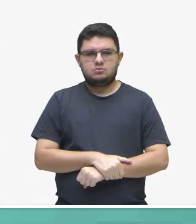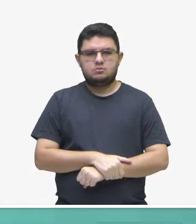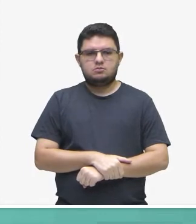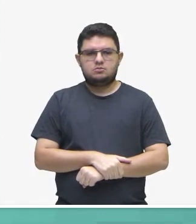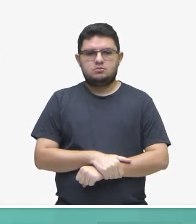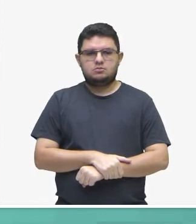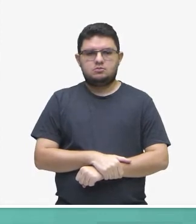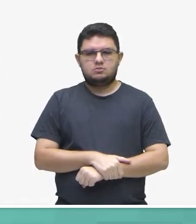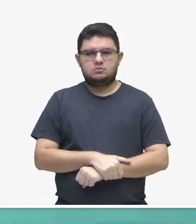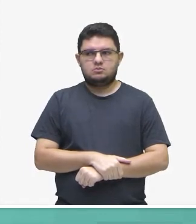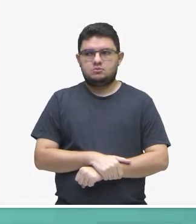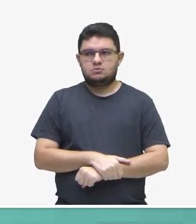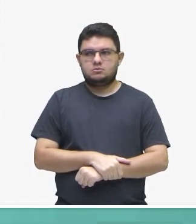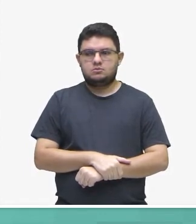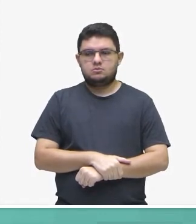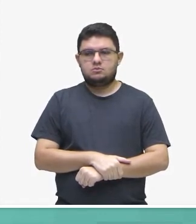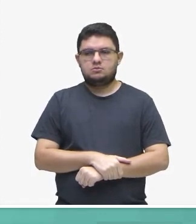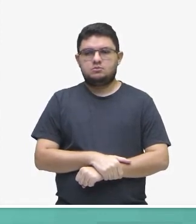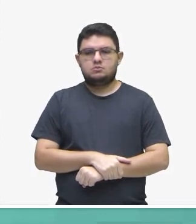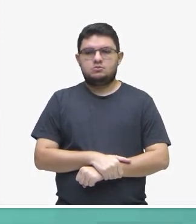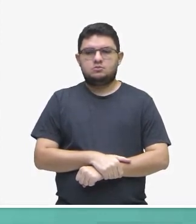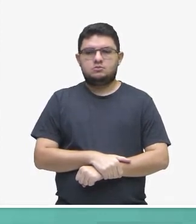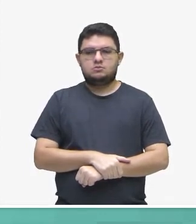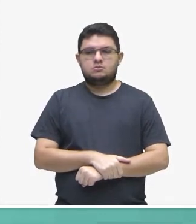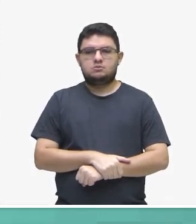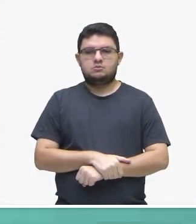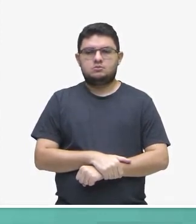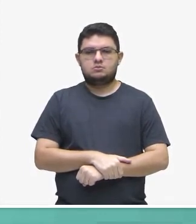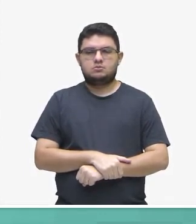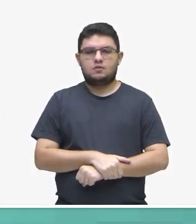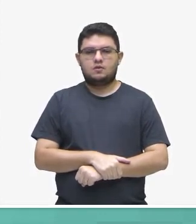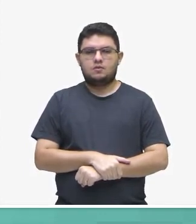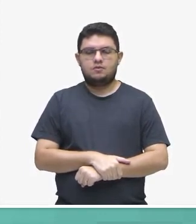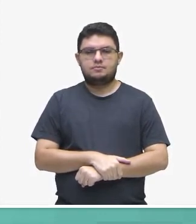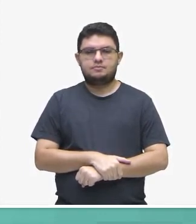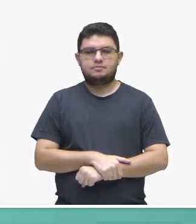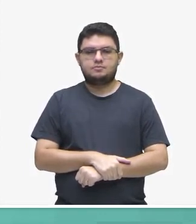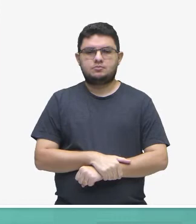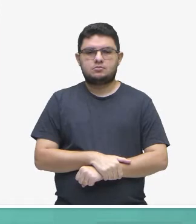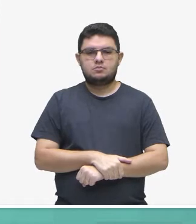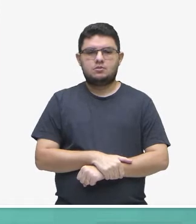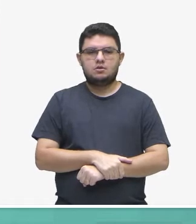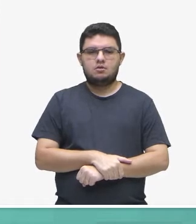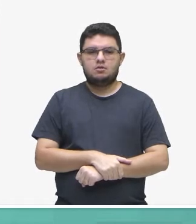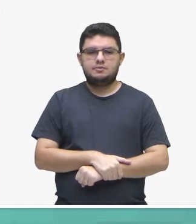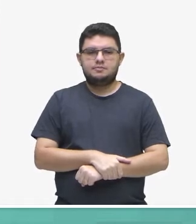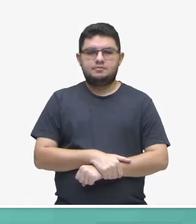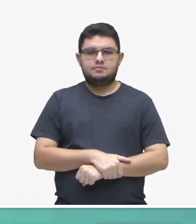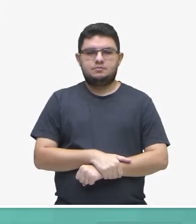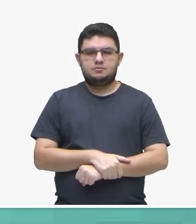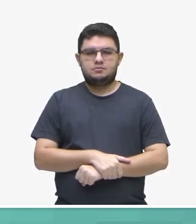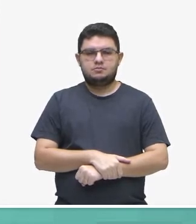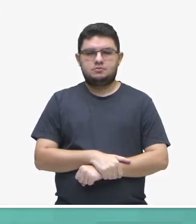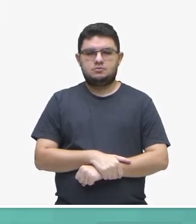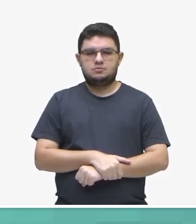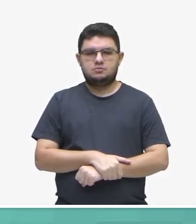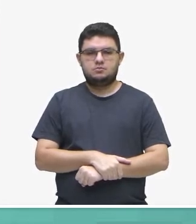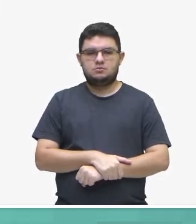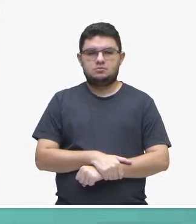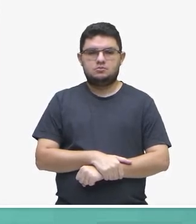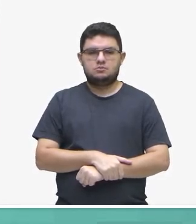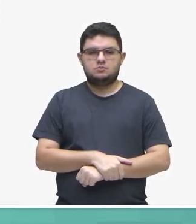So, Vicky, we are kind of in a 3-week training, and I want to know, what did it change in